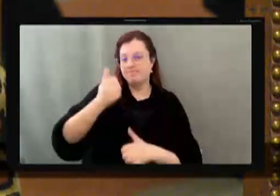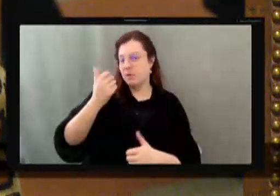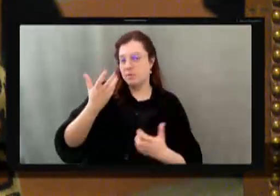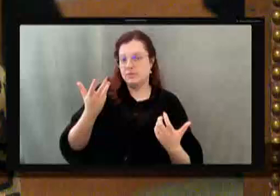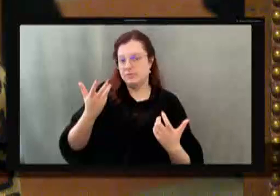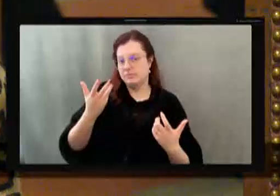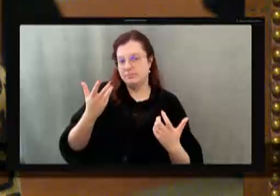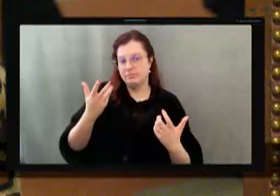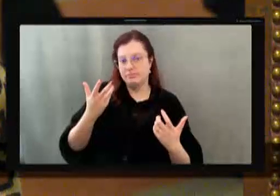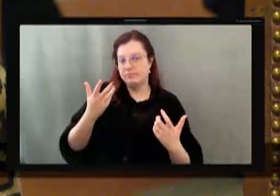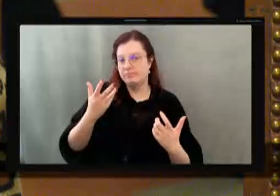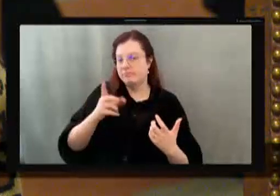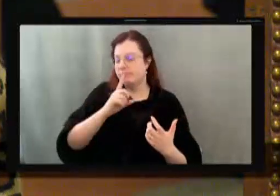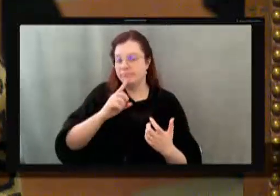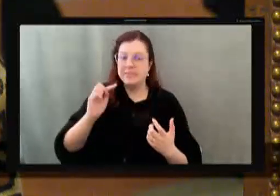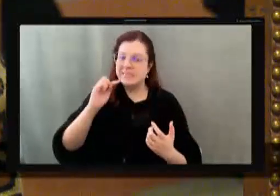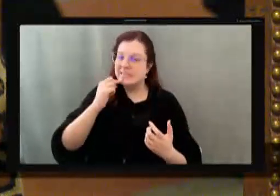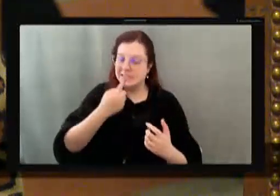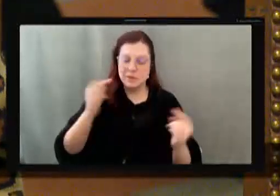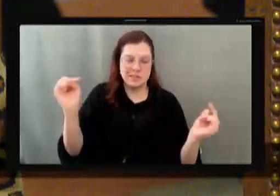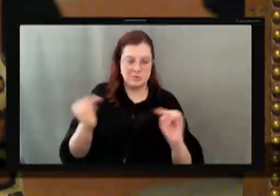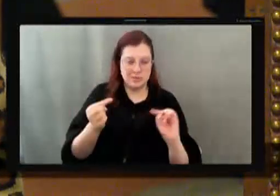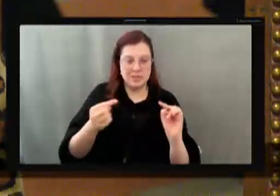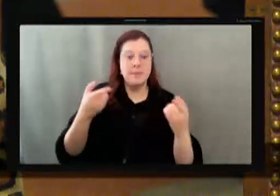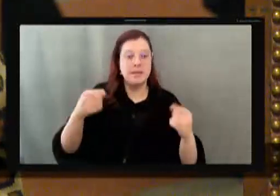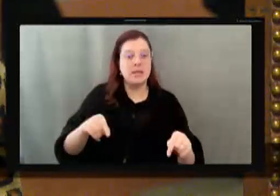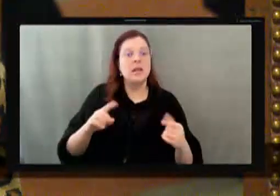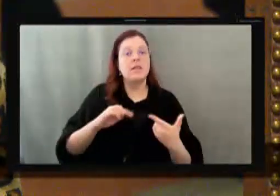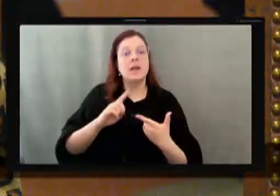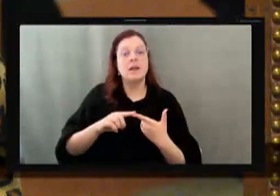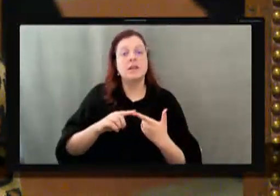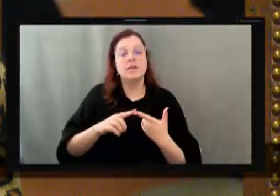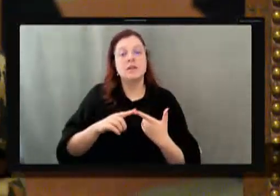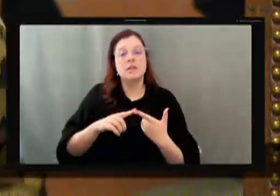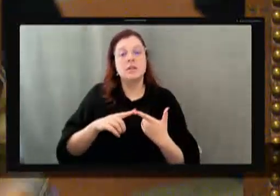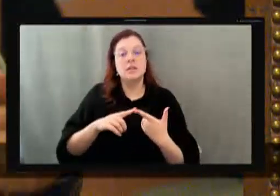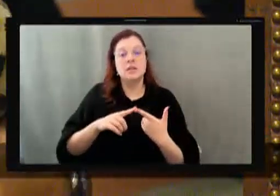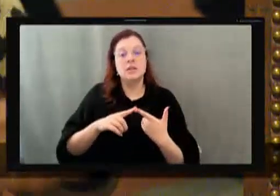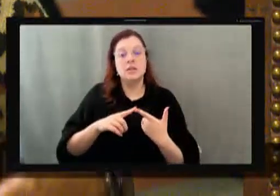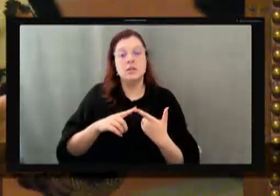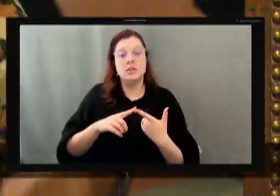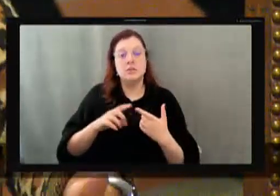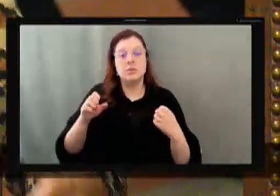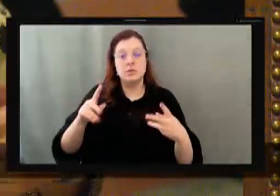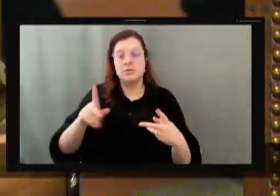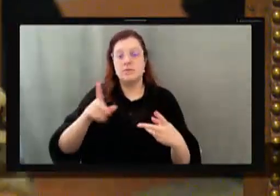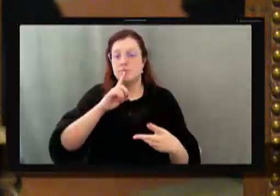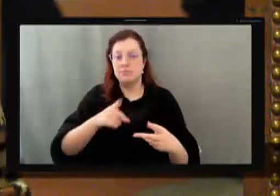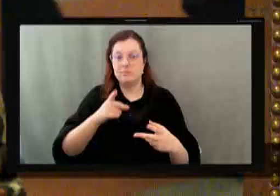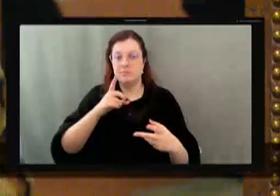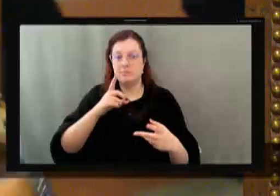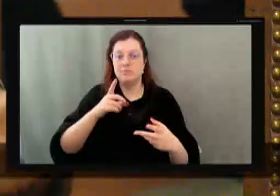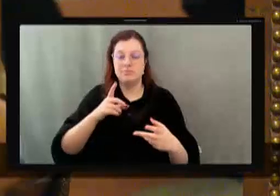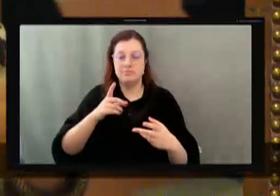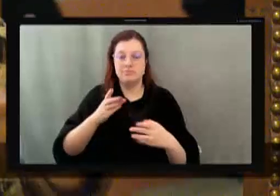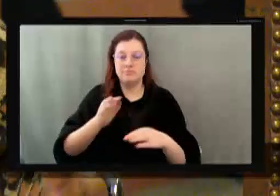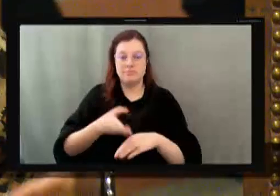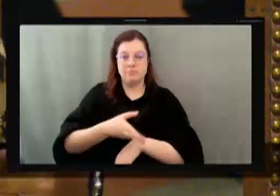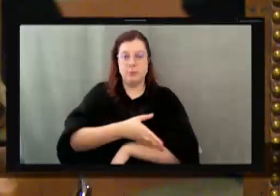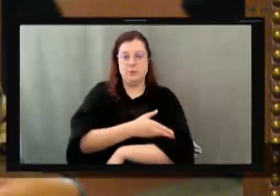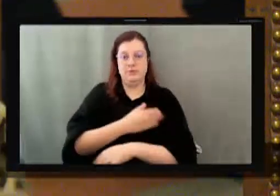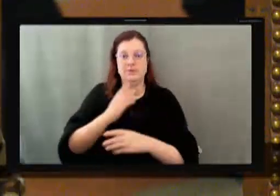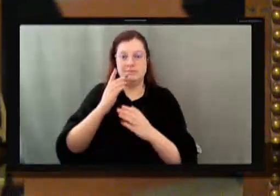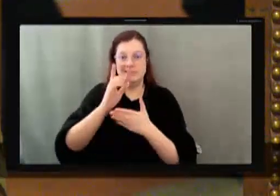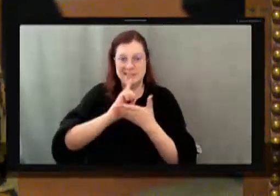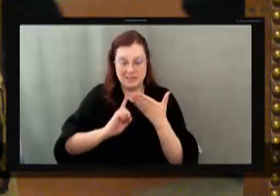our serious and fatal injuries are occurring. And this is the opportunity for us to actually advance design on those corridors so that we can